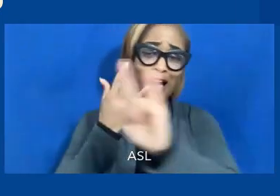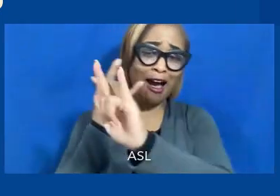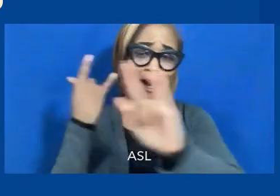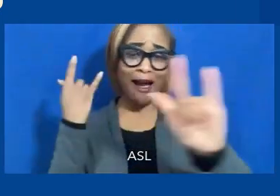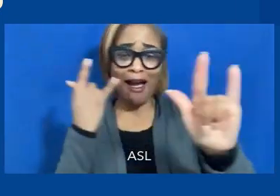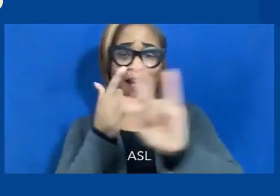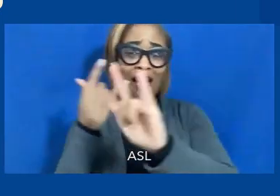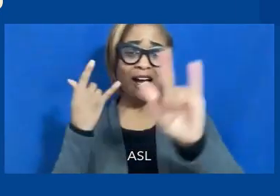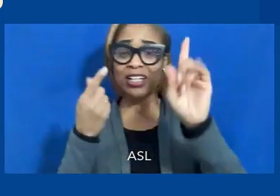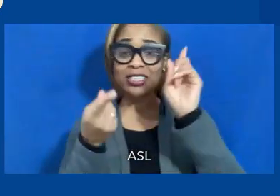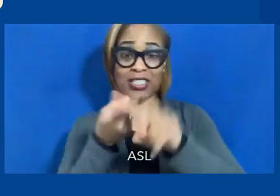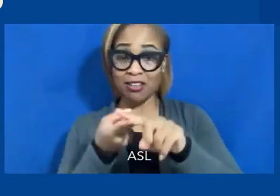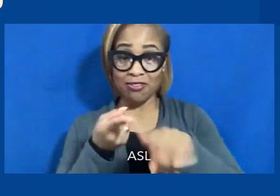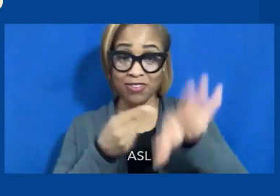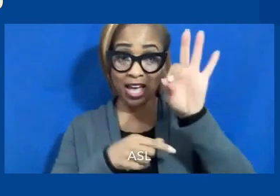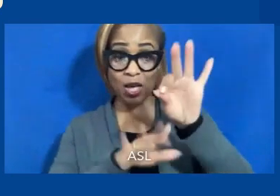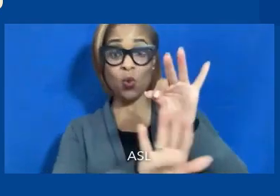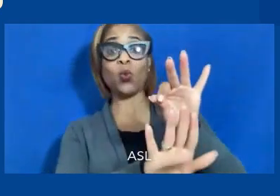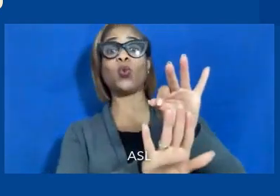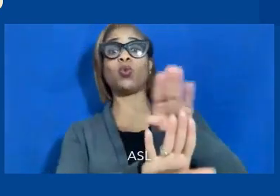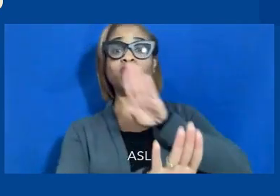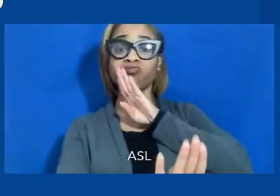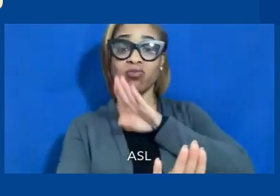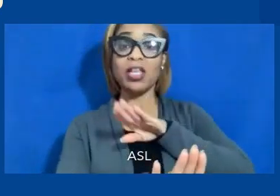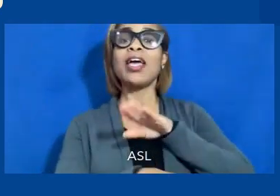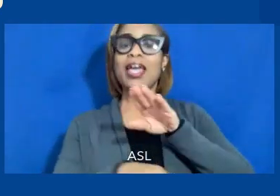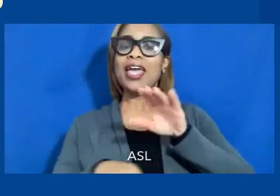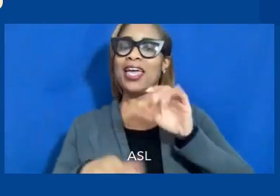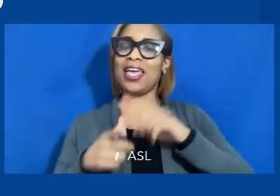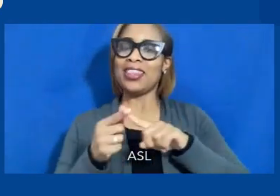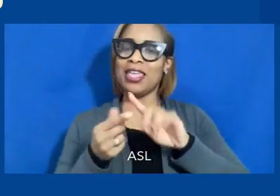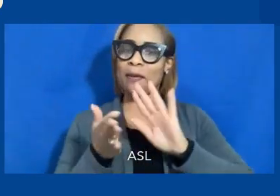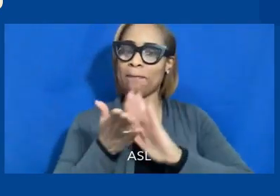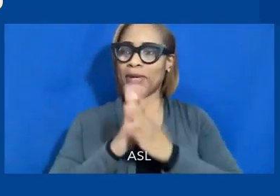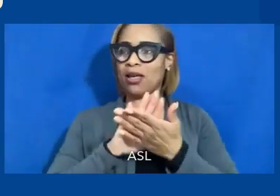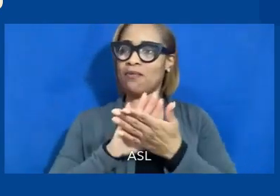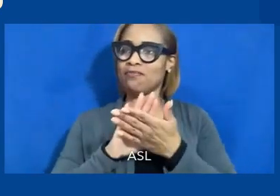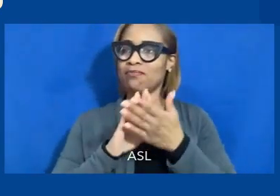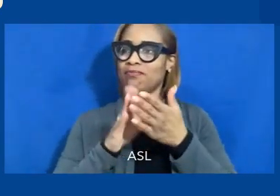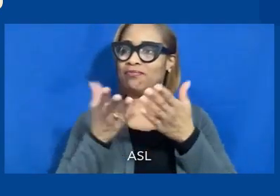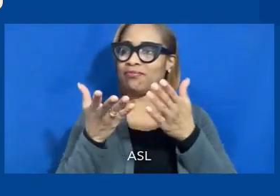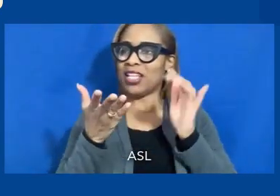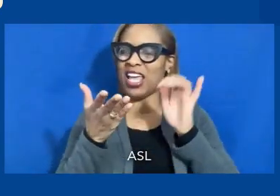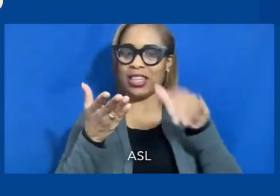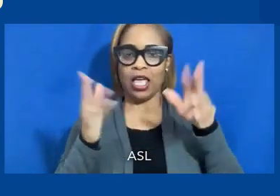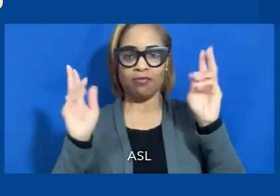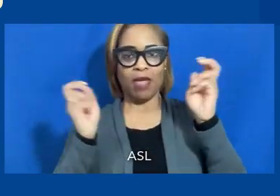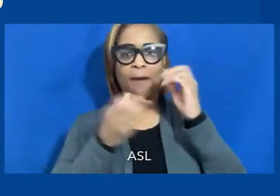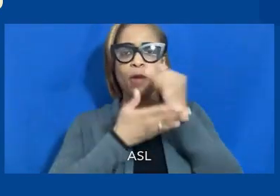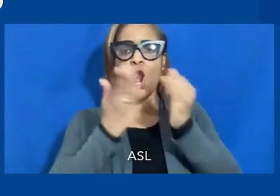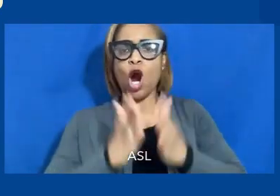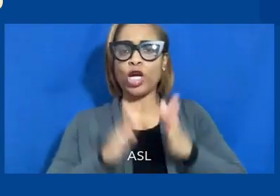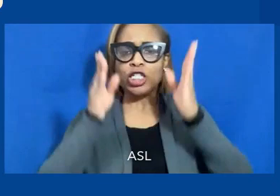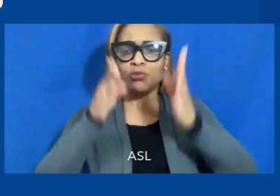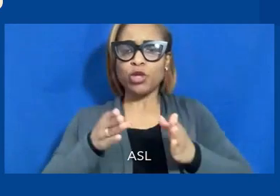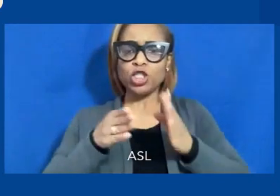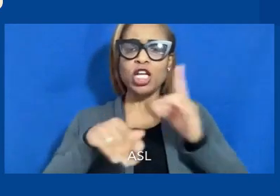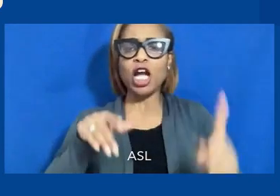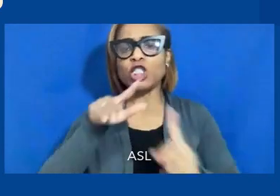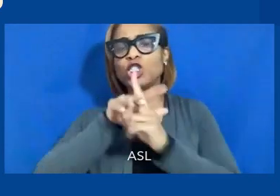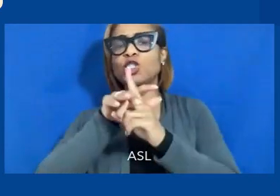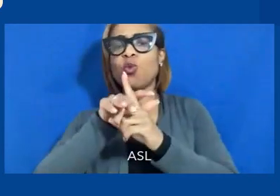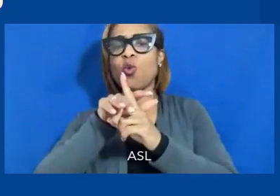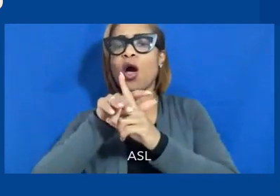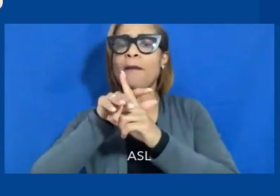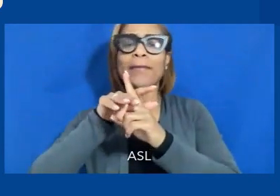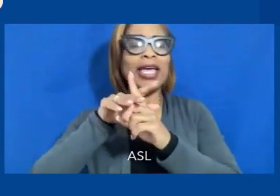you're proven otherwise, and just be that kind of artist person who just shows up and gives a project your